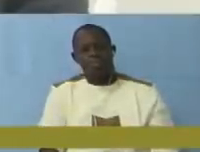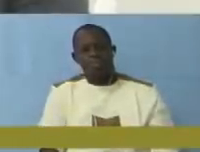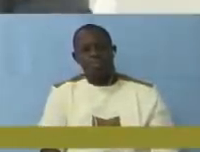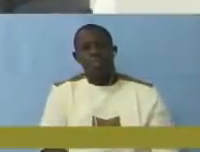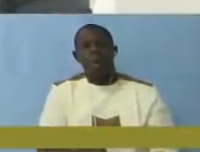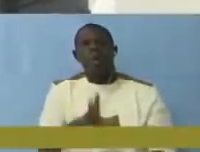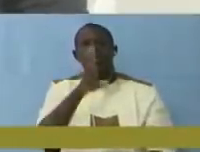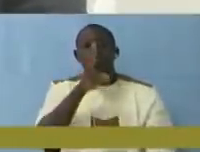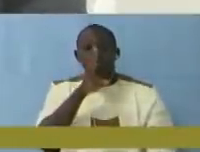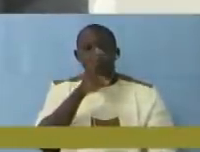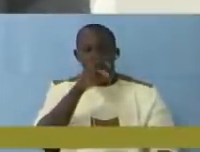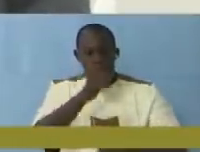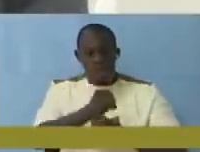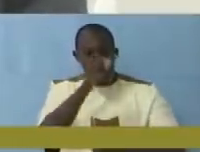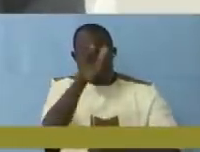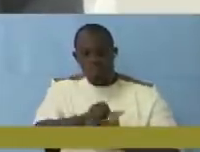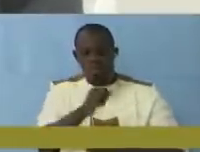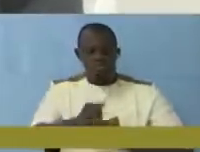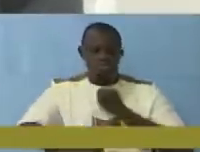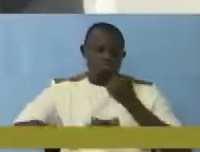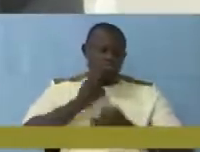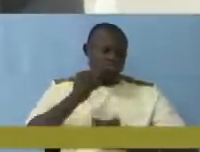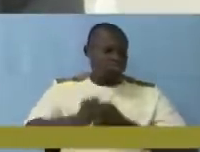NIA who brutalized him